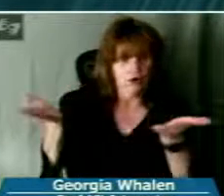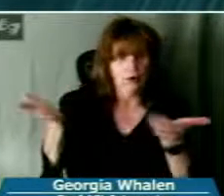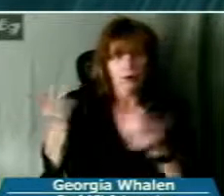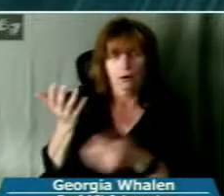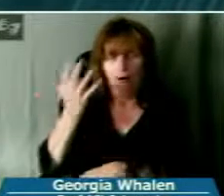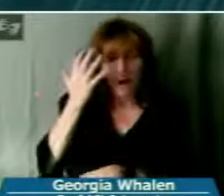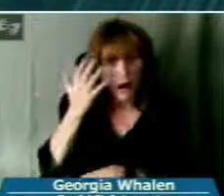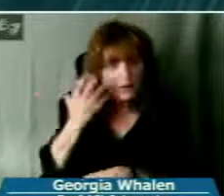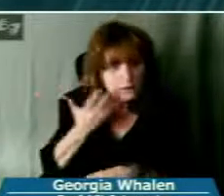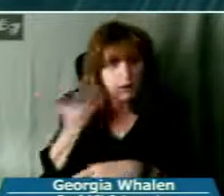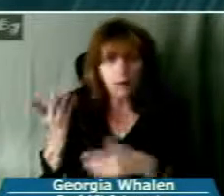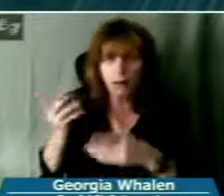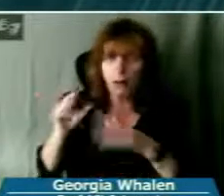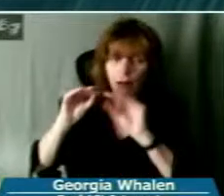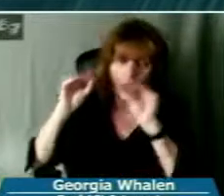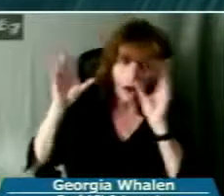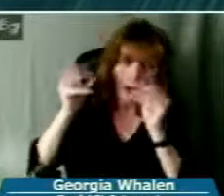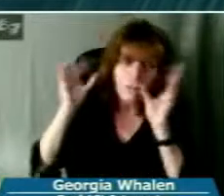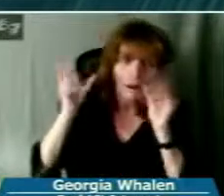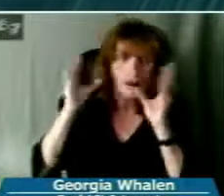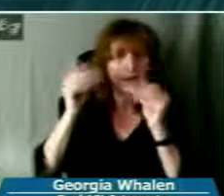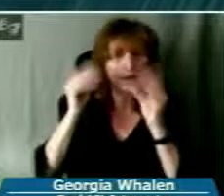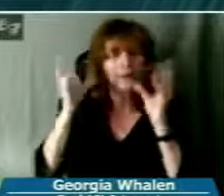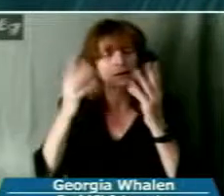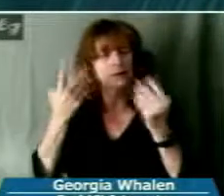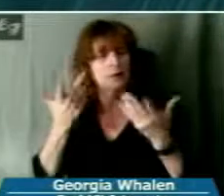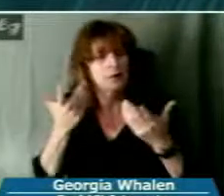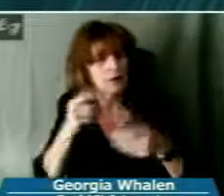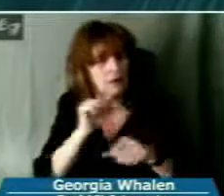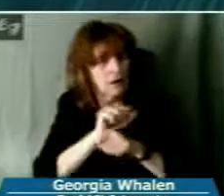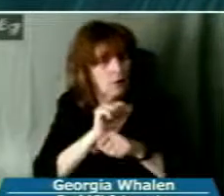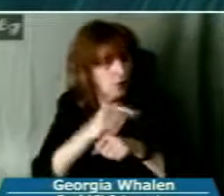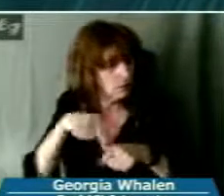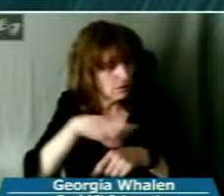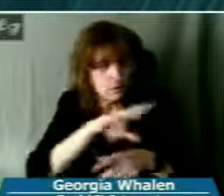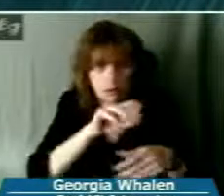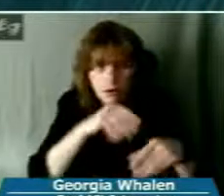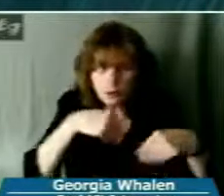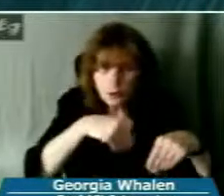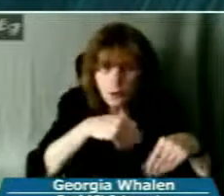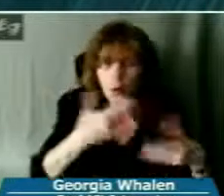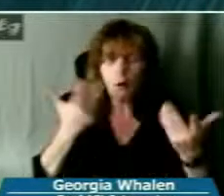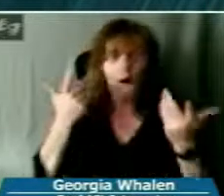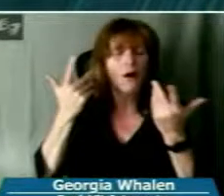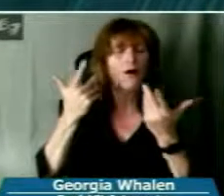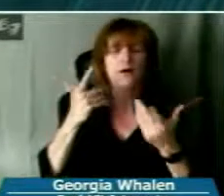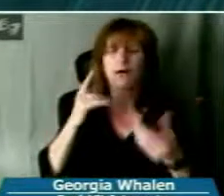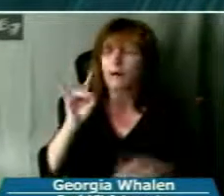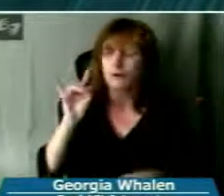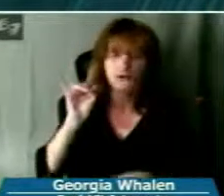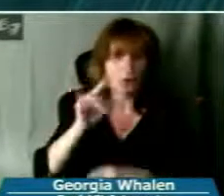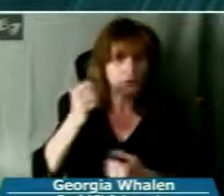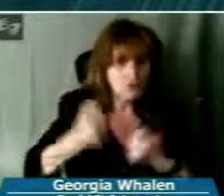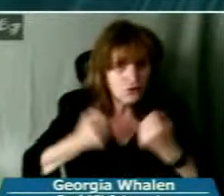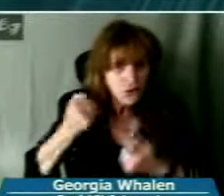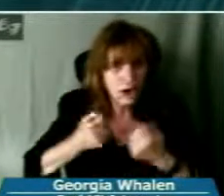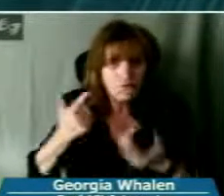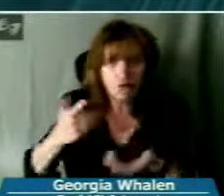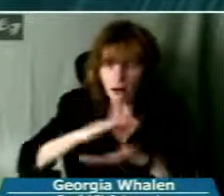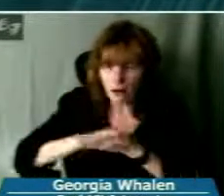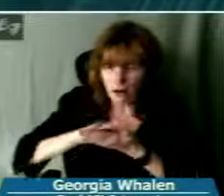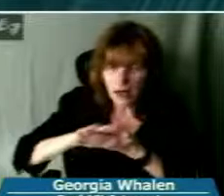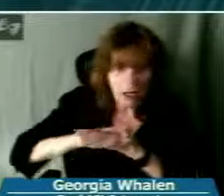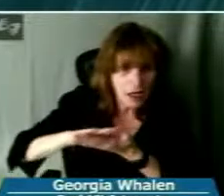paramedics, the police officers, grocery store workers, pharmacists, truck drivers, janitors, cleaning staff,